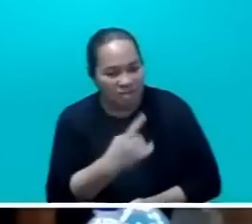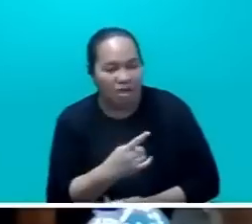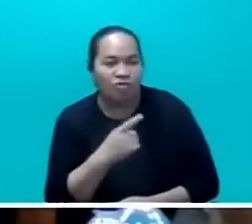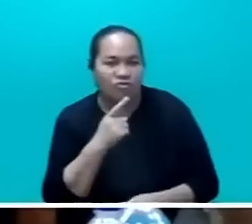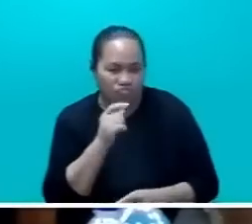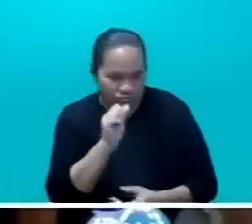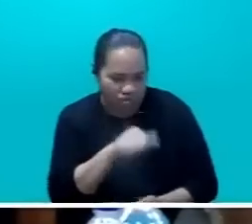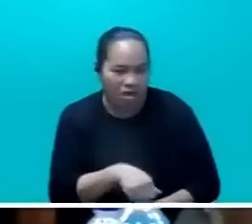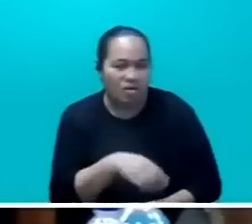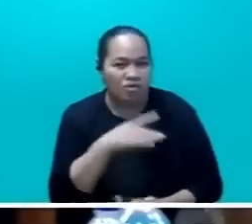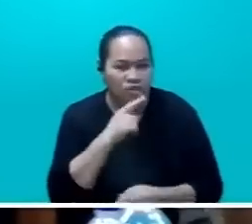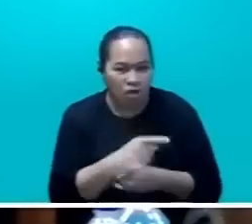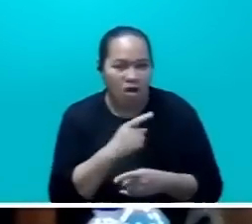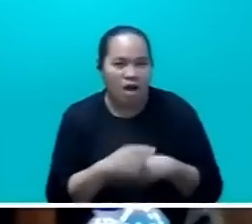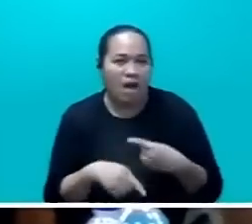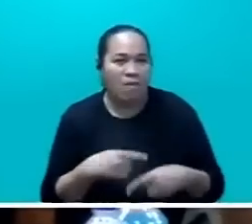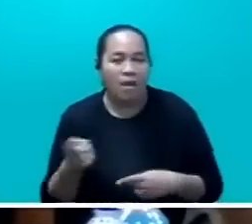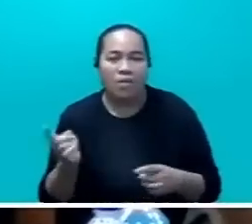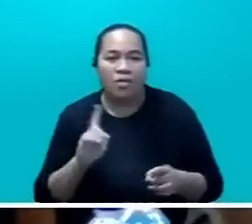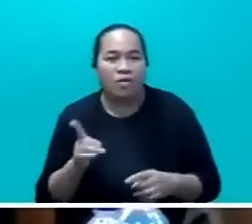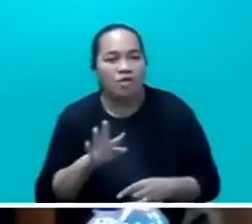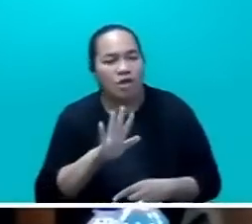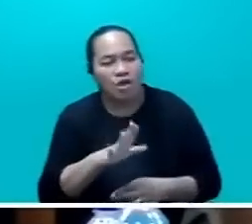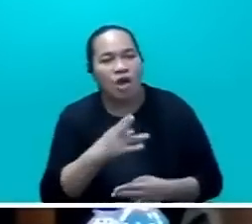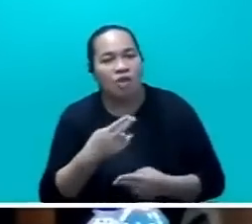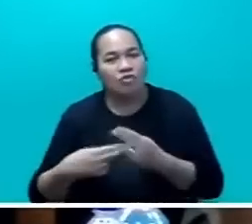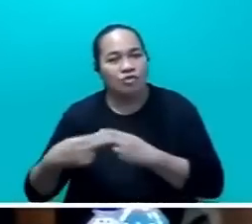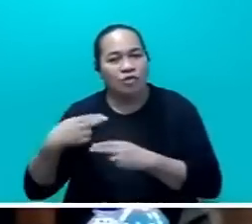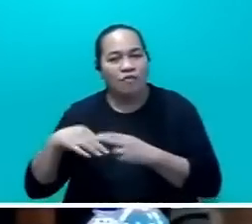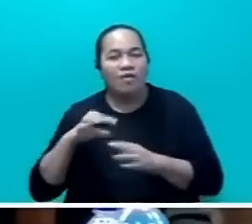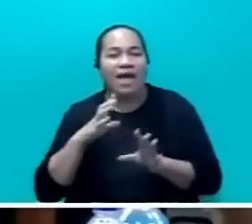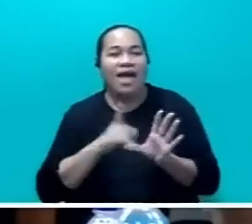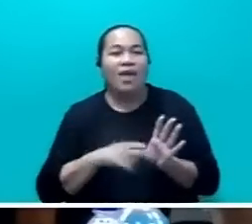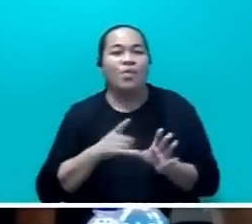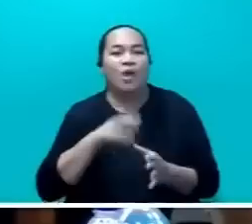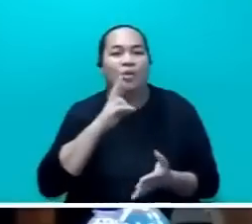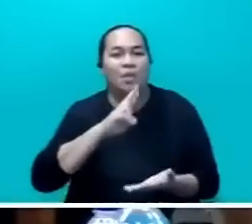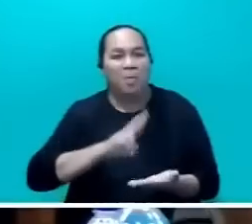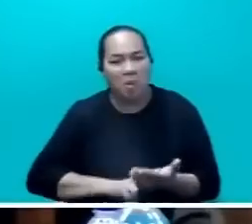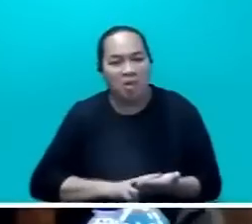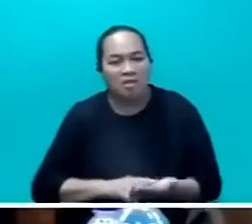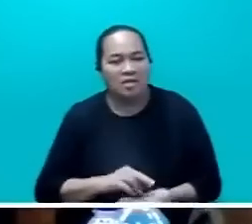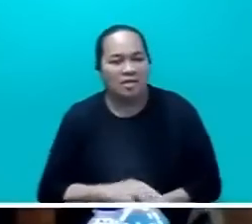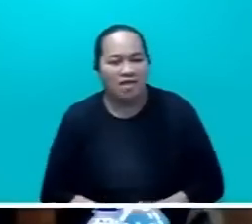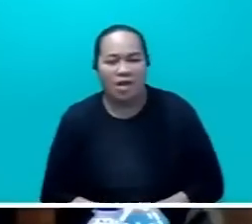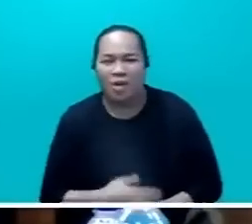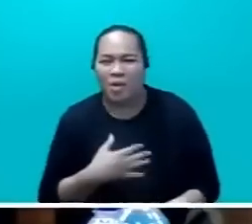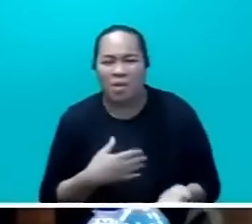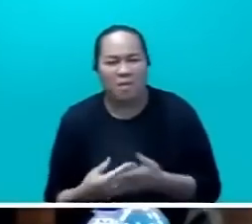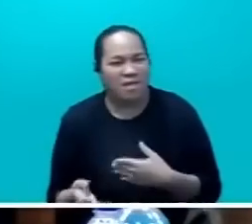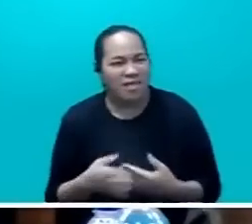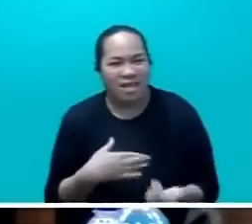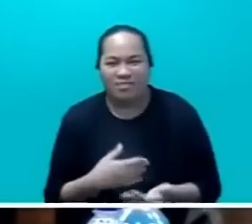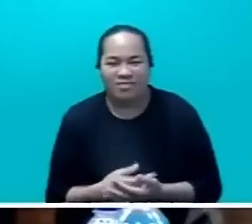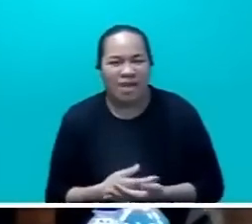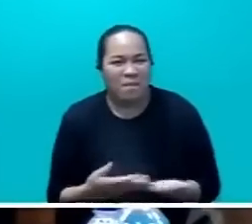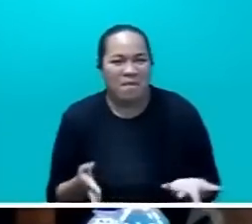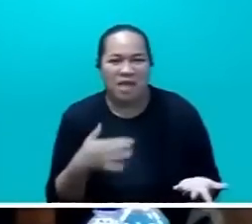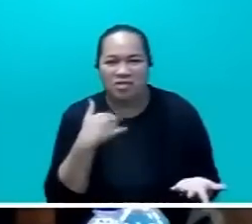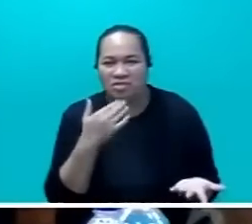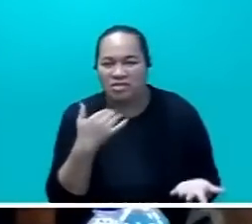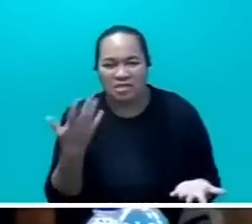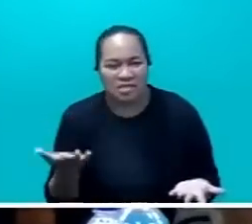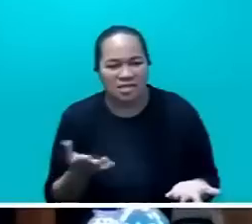about the legacy of annual reports, and no matter how much, Mr. Speaker,